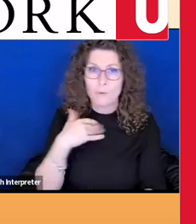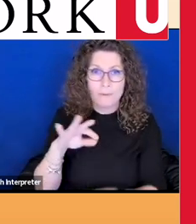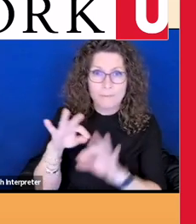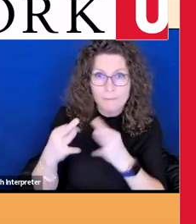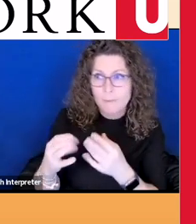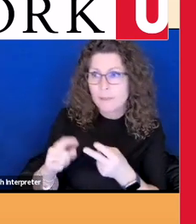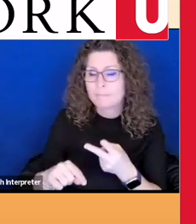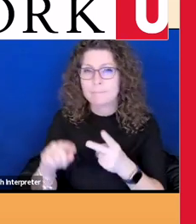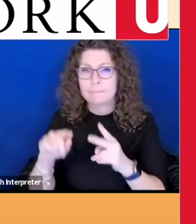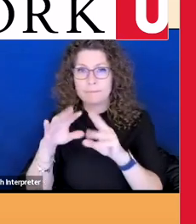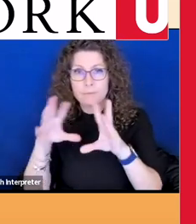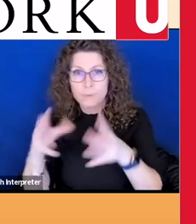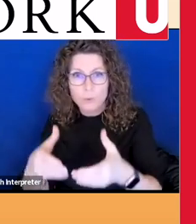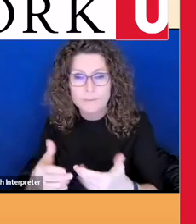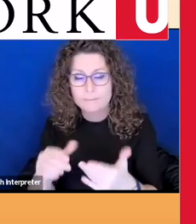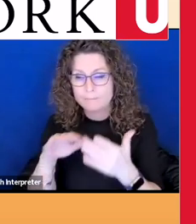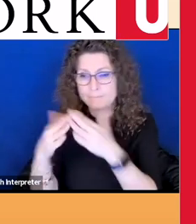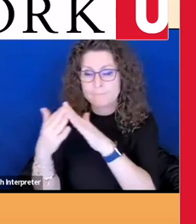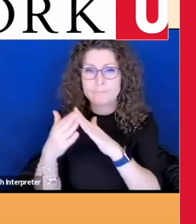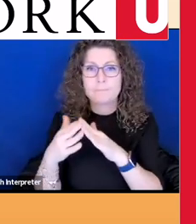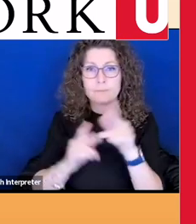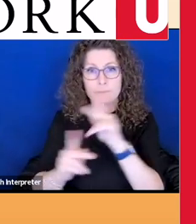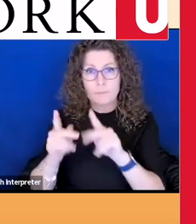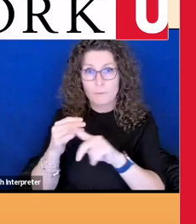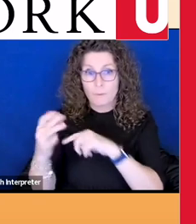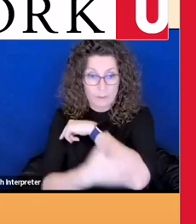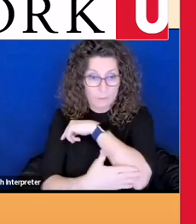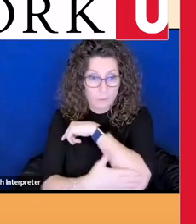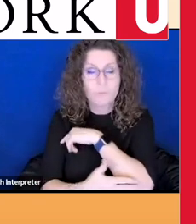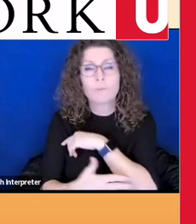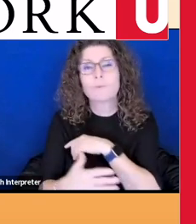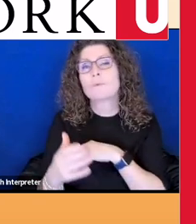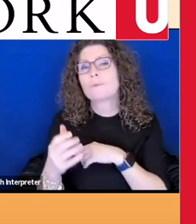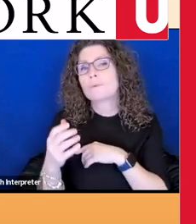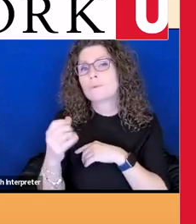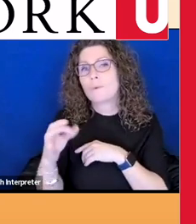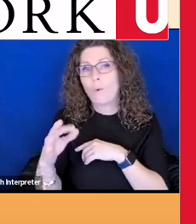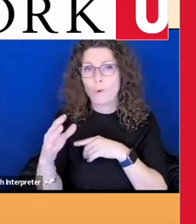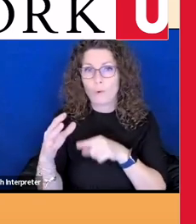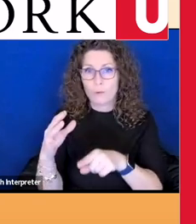or broadly, citizens of the nation or members of the presumed human race.